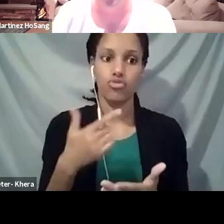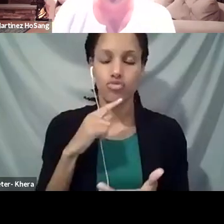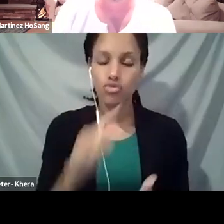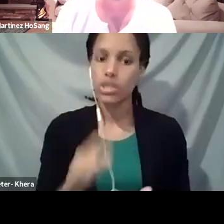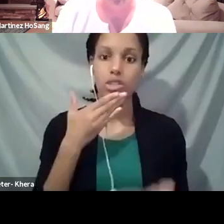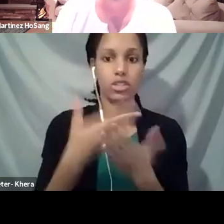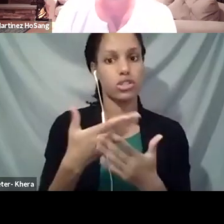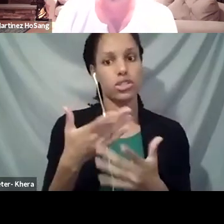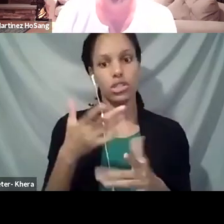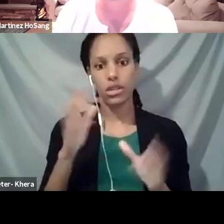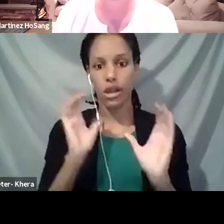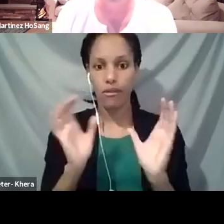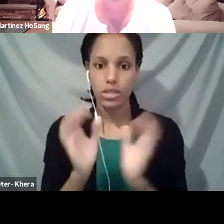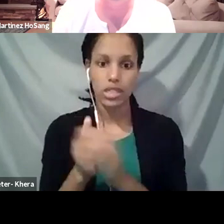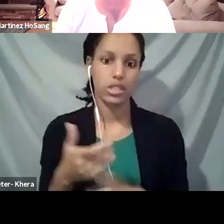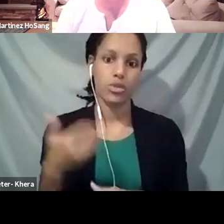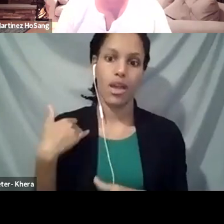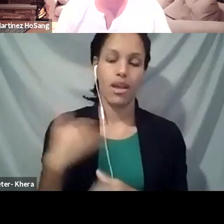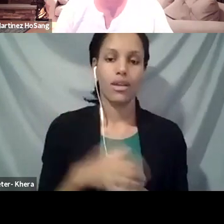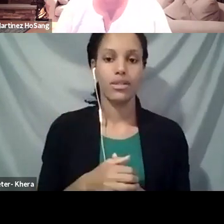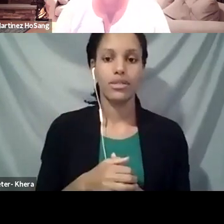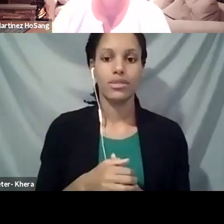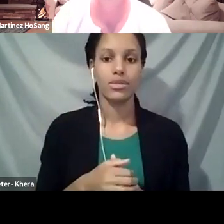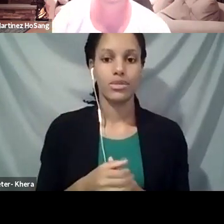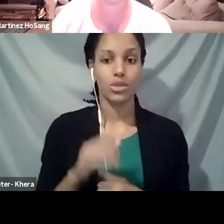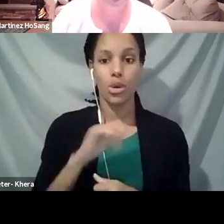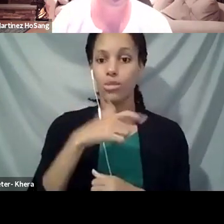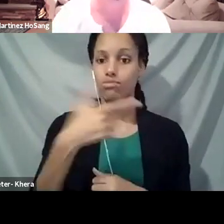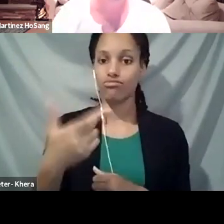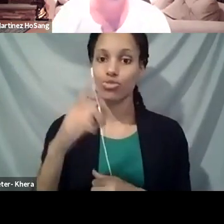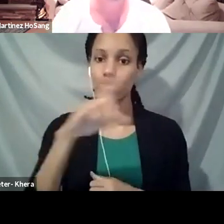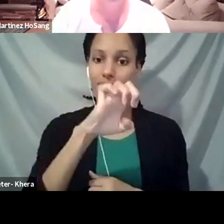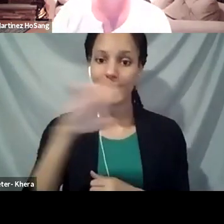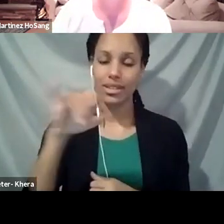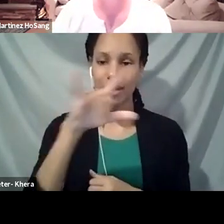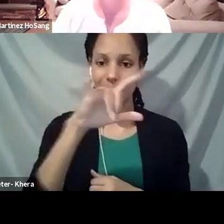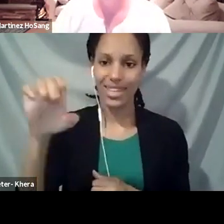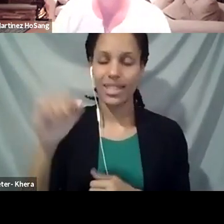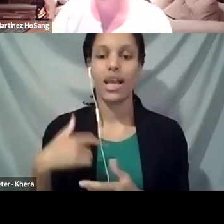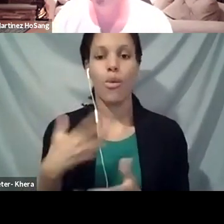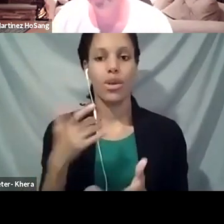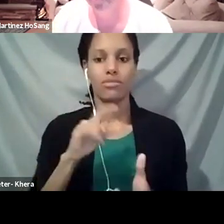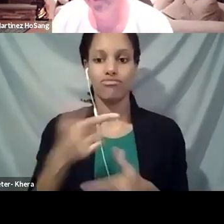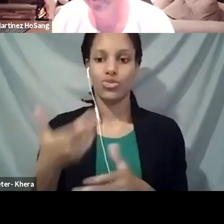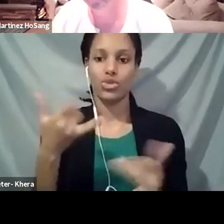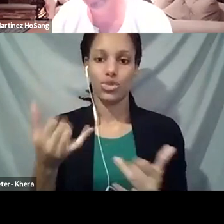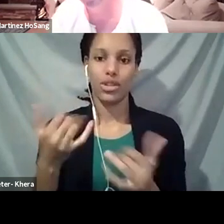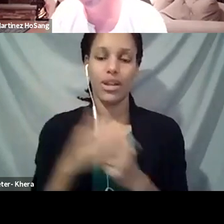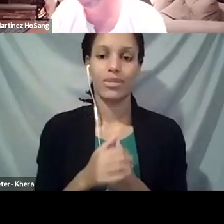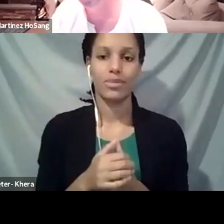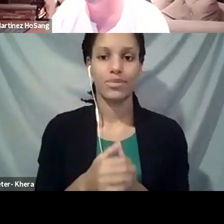want to turn it just back over to you for any last comments before we close. Yes, thank you, Professor